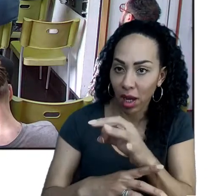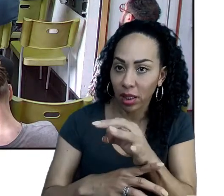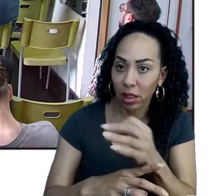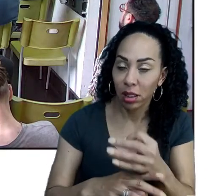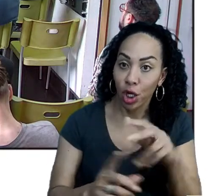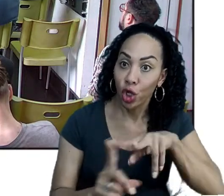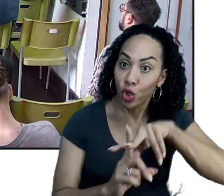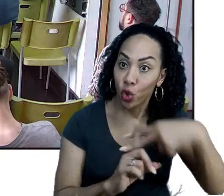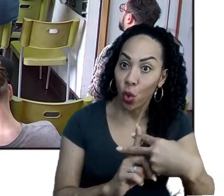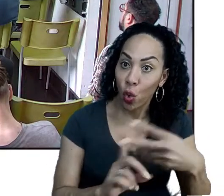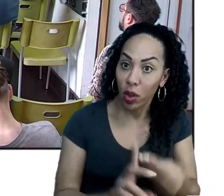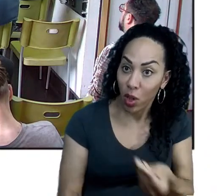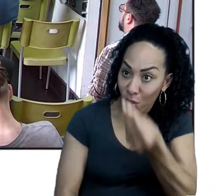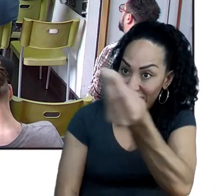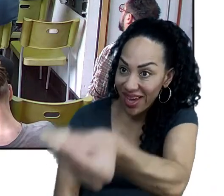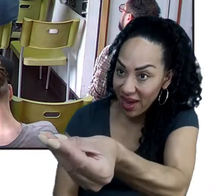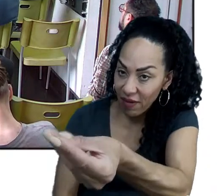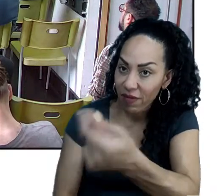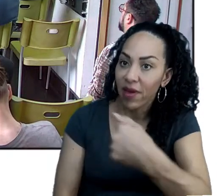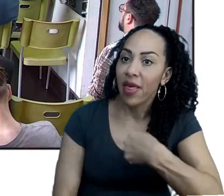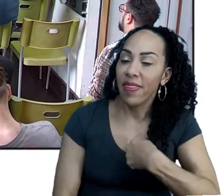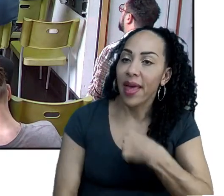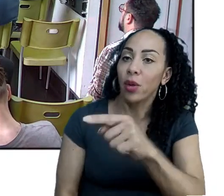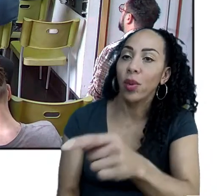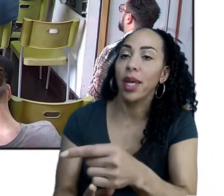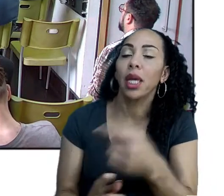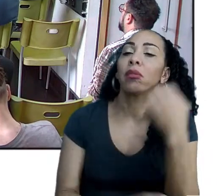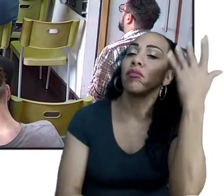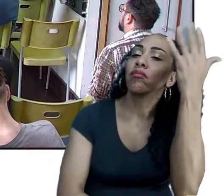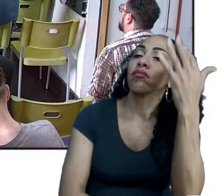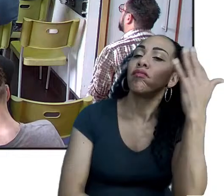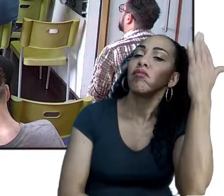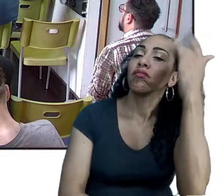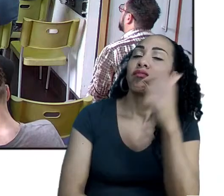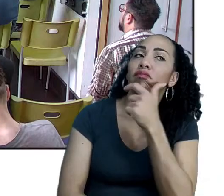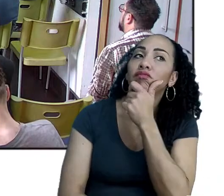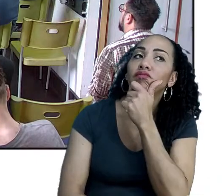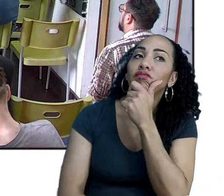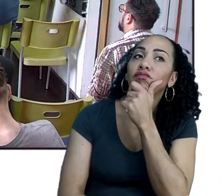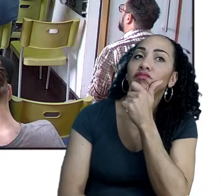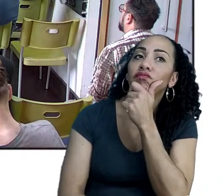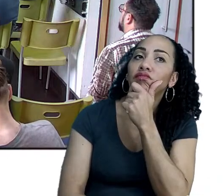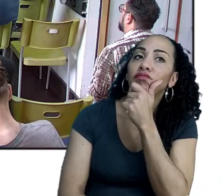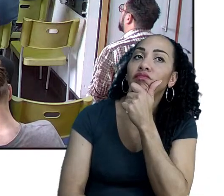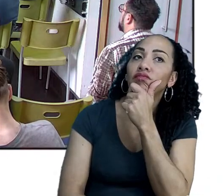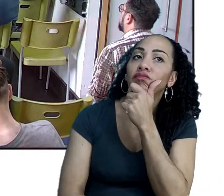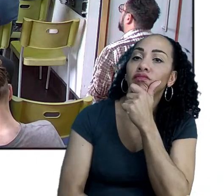and reflecting with our own biases on what might work and what doesn't work.